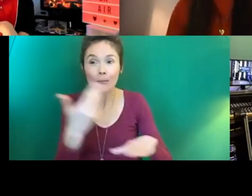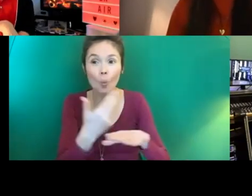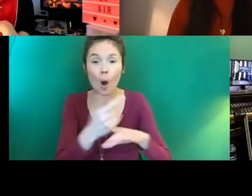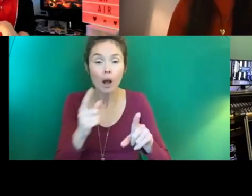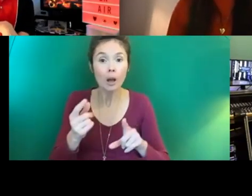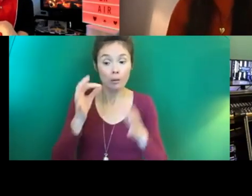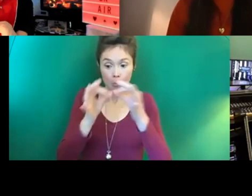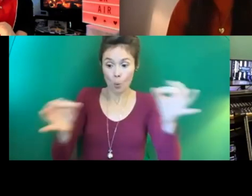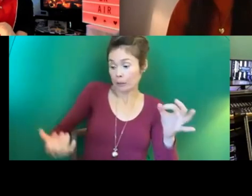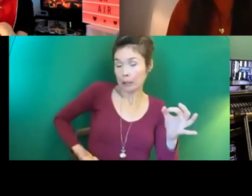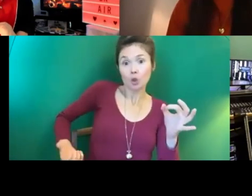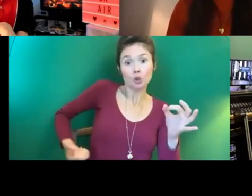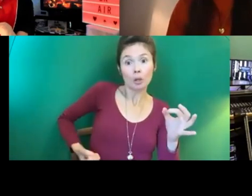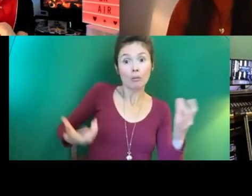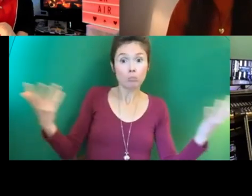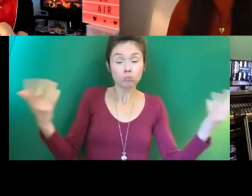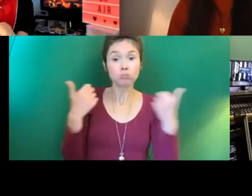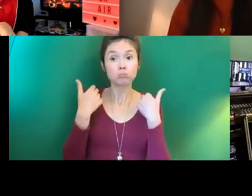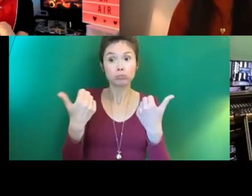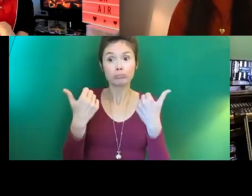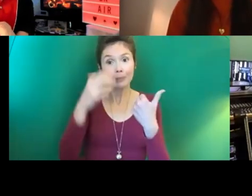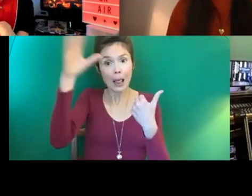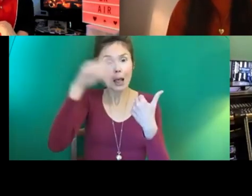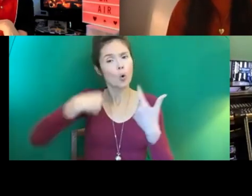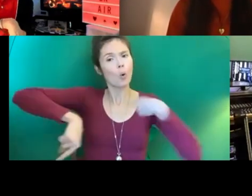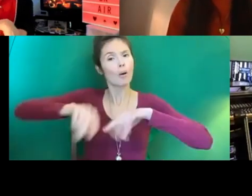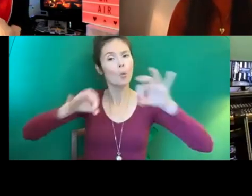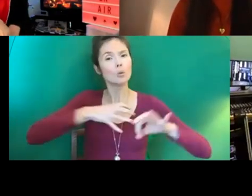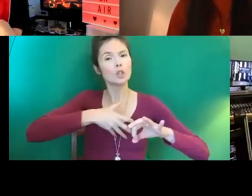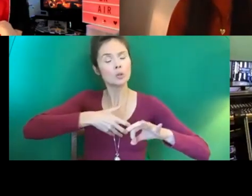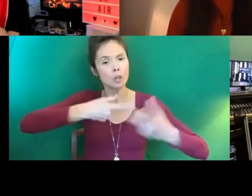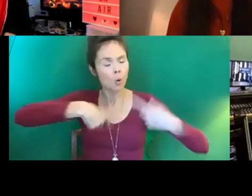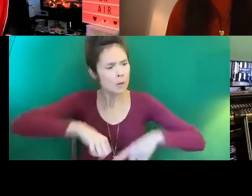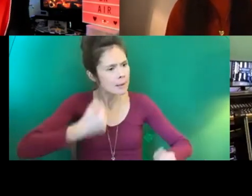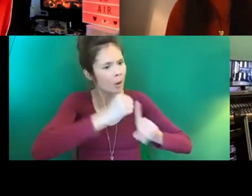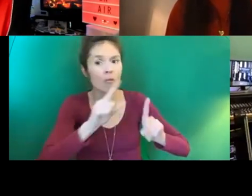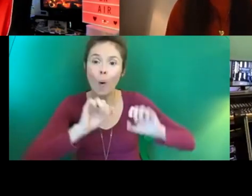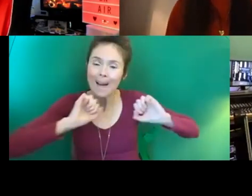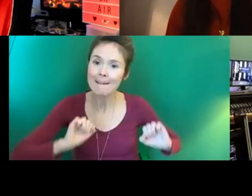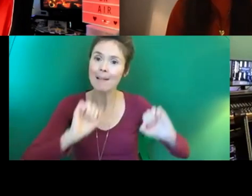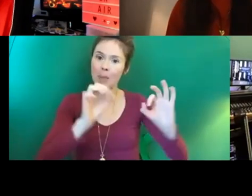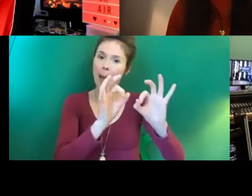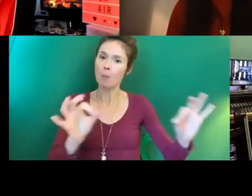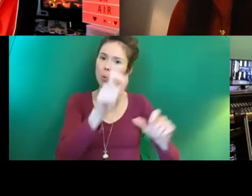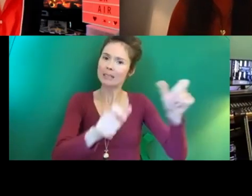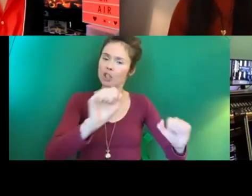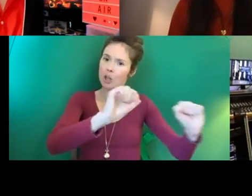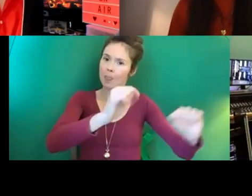as a musician, we campaign and lobby for those working rights, so the government in the